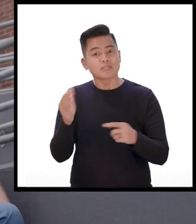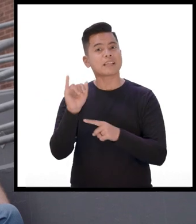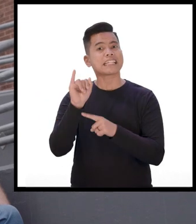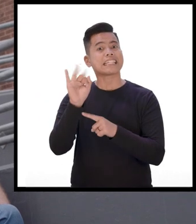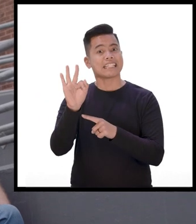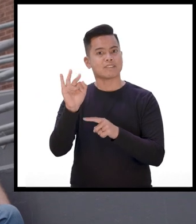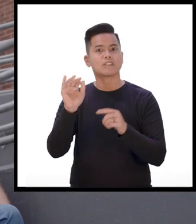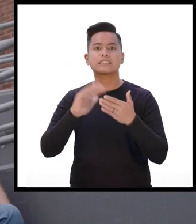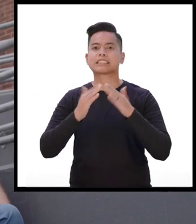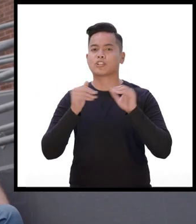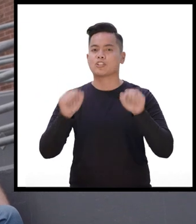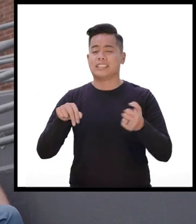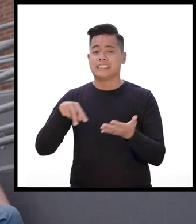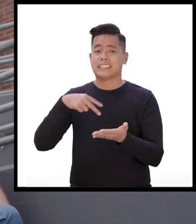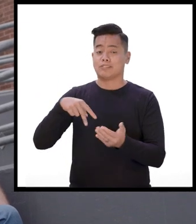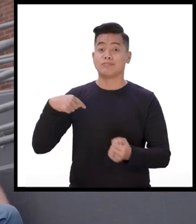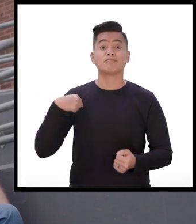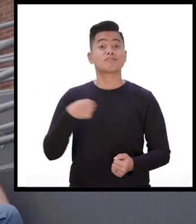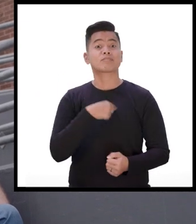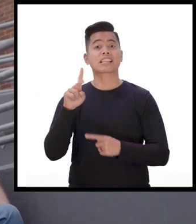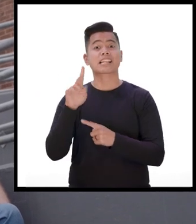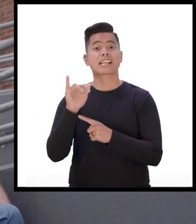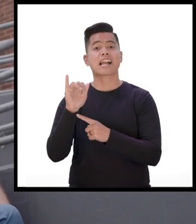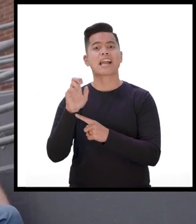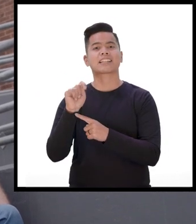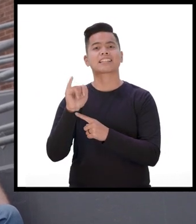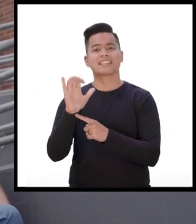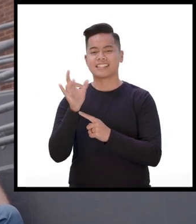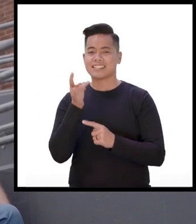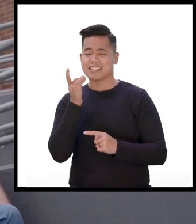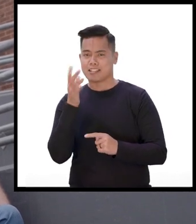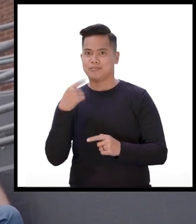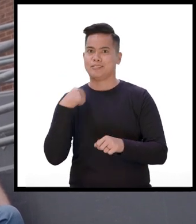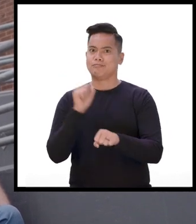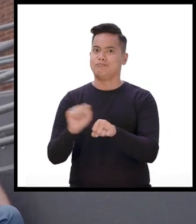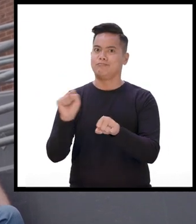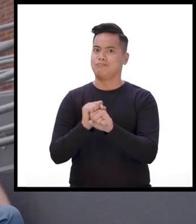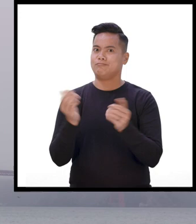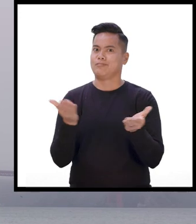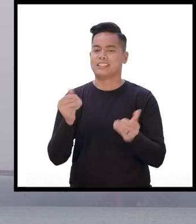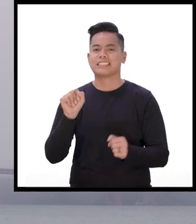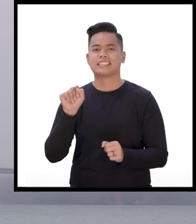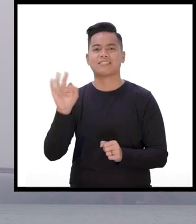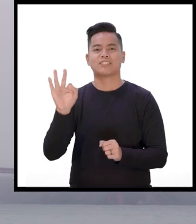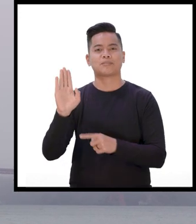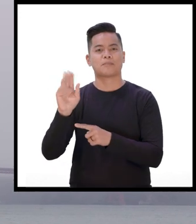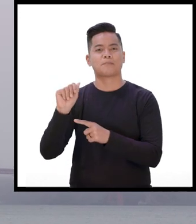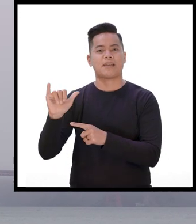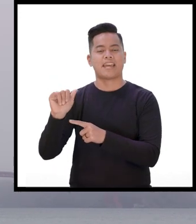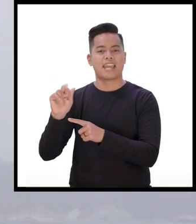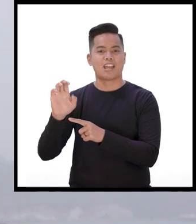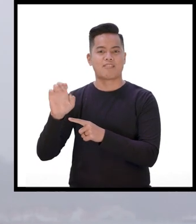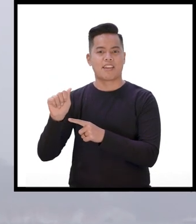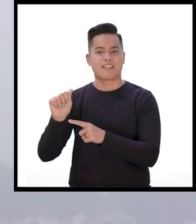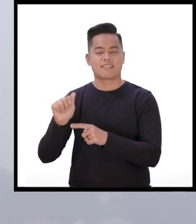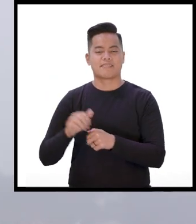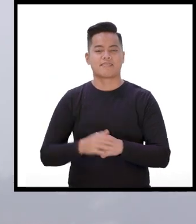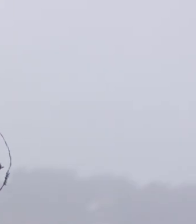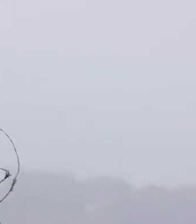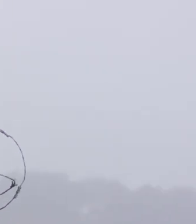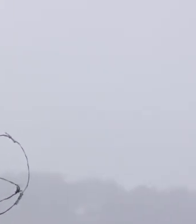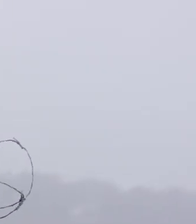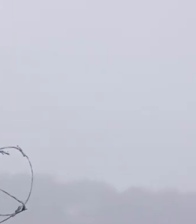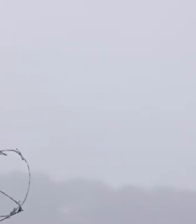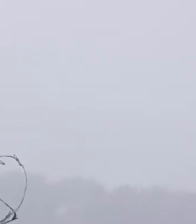to If Cities Could Dance. We're Kinetic Light, and we've been working in the San Francisco Bay Area. Jerron, a